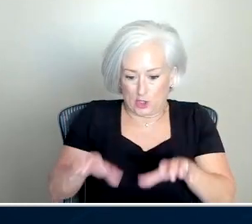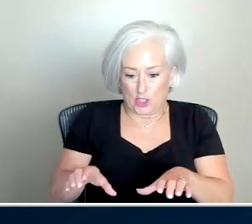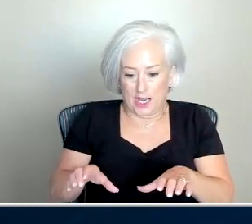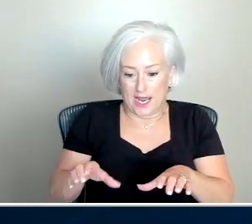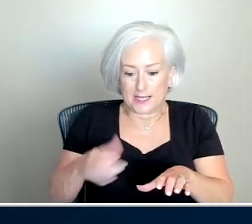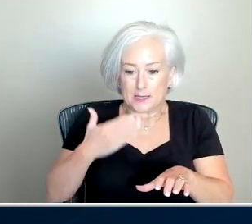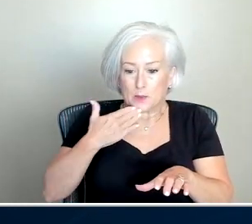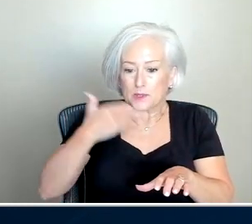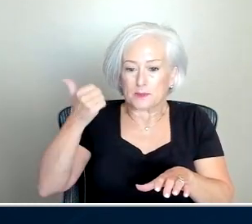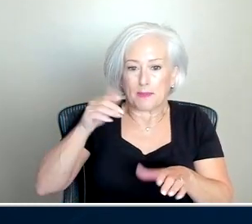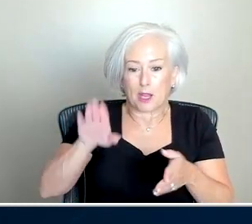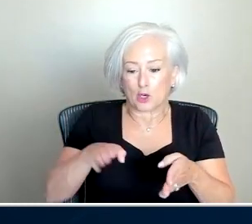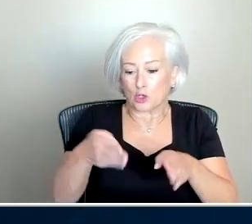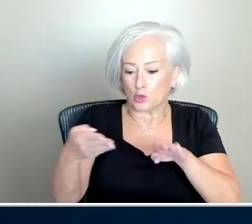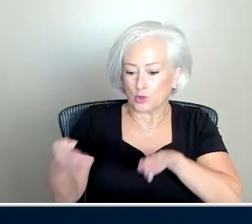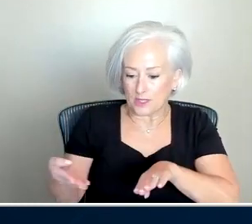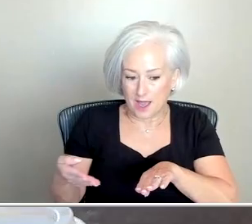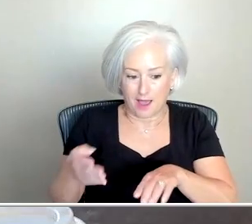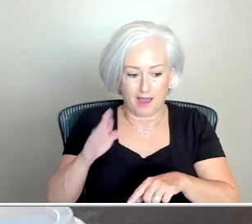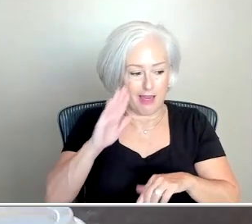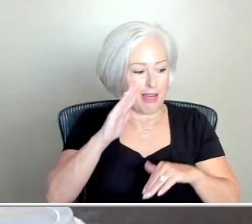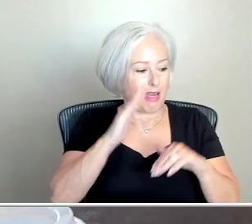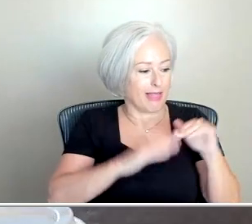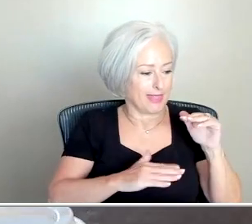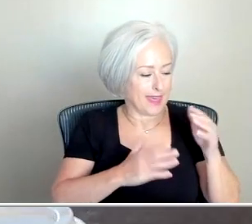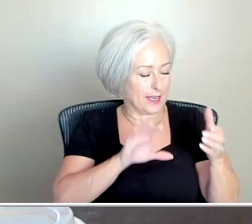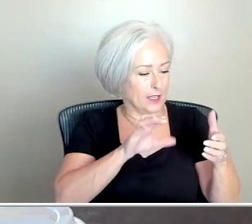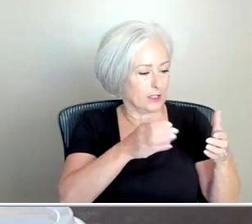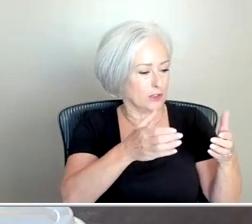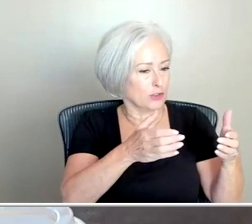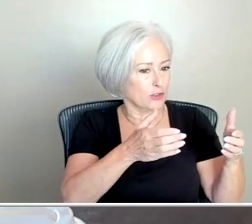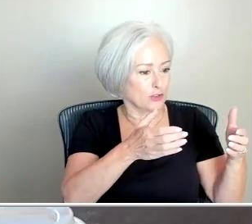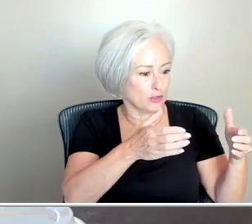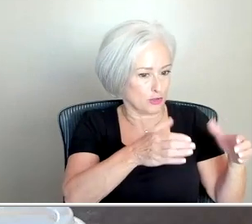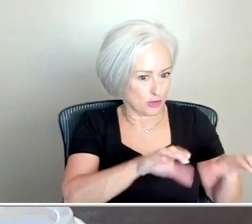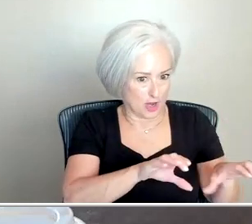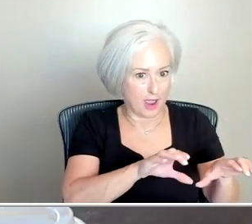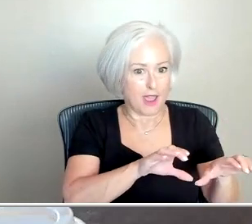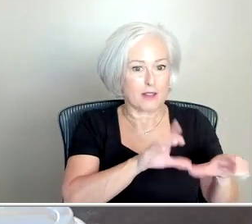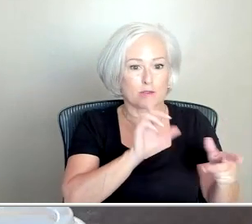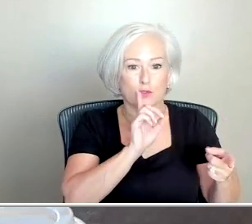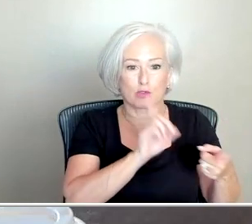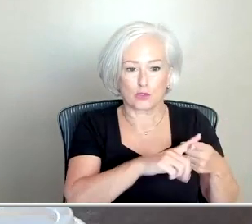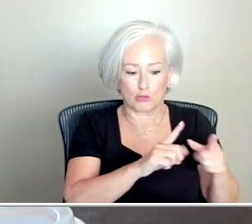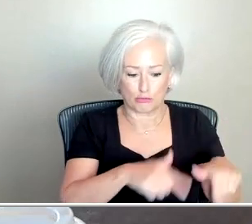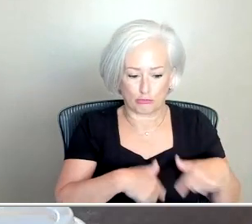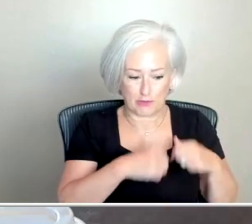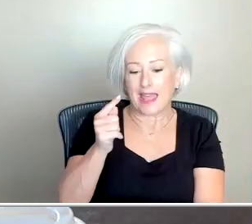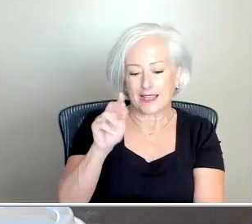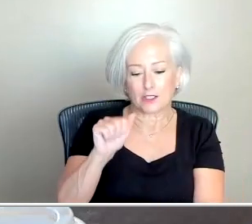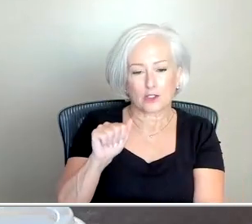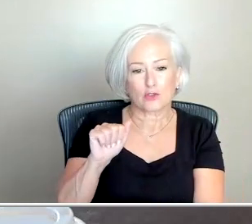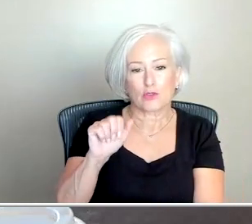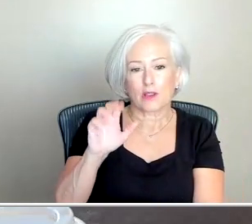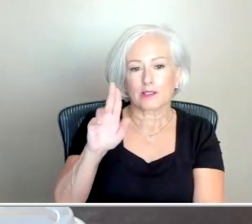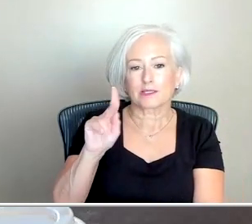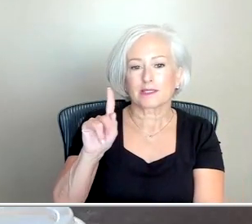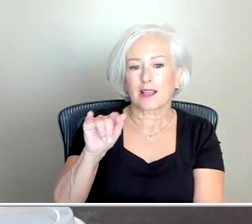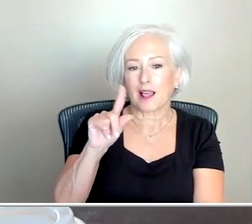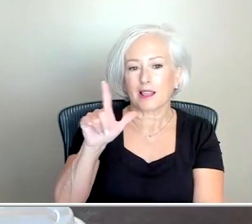make it when you get diagnosed with something as serious as osteogenic sarcoma out of the bone, extraskeletal especially.